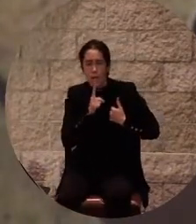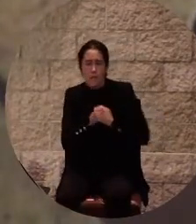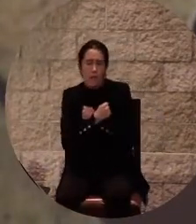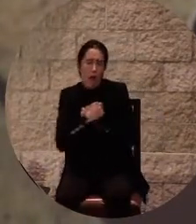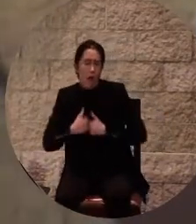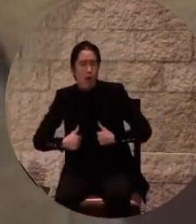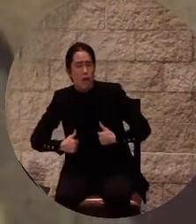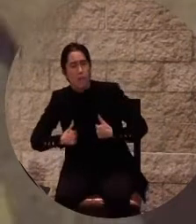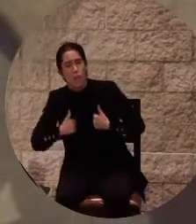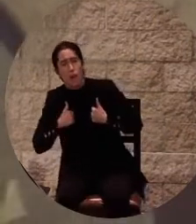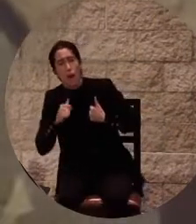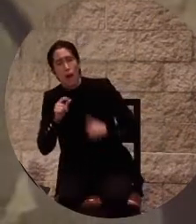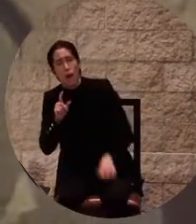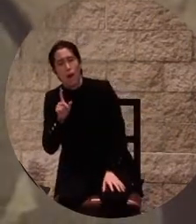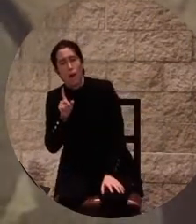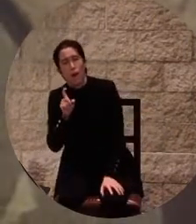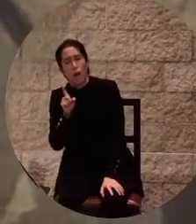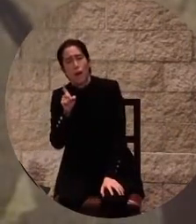alive? Is love alive?